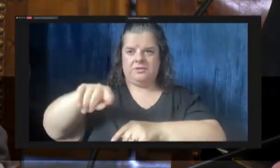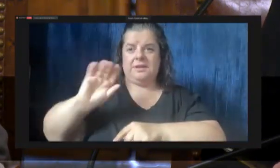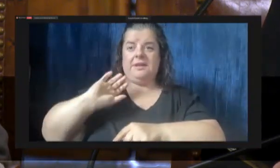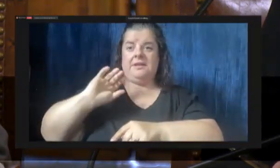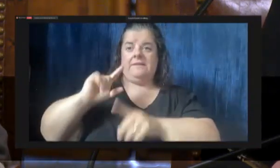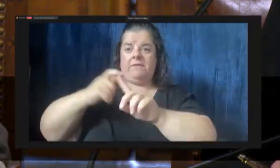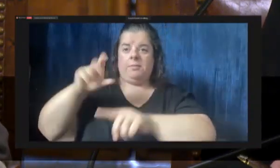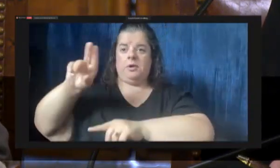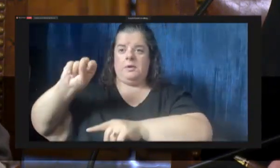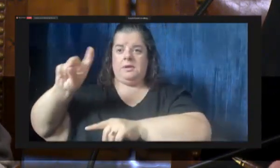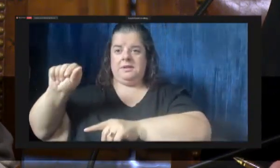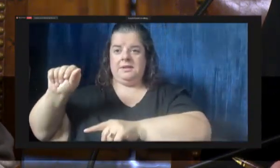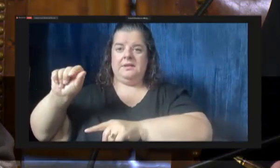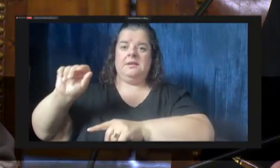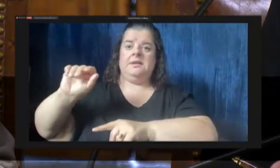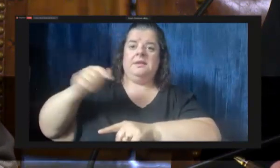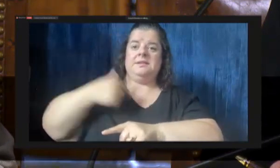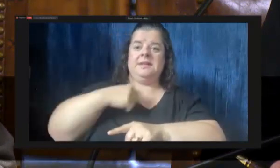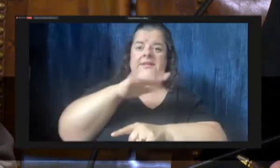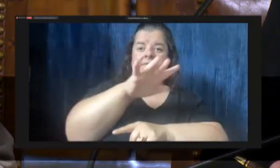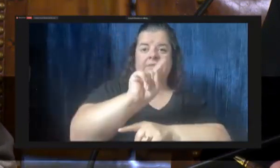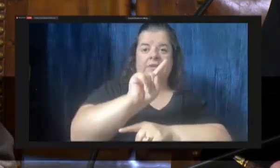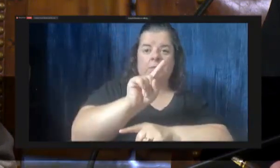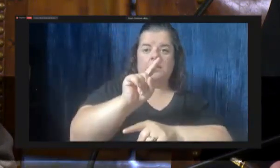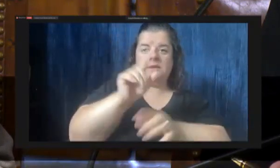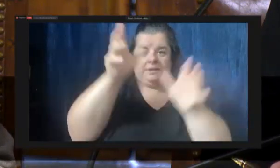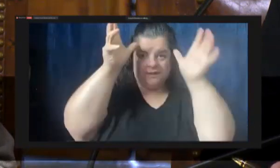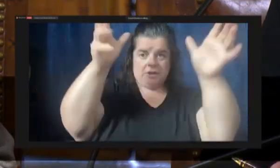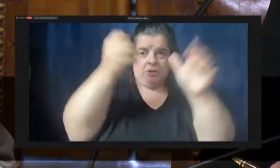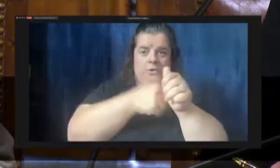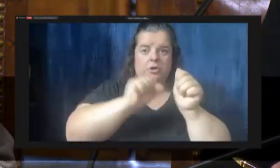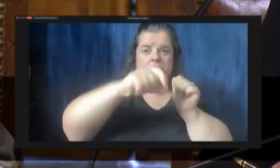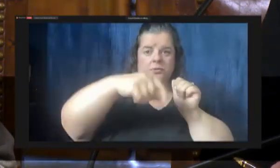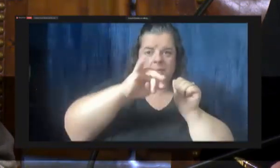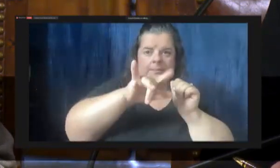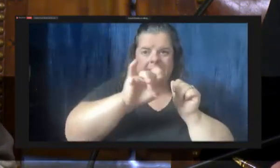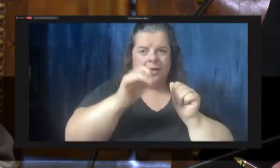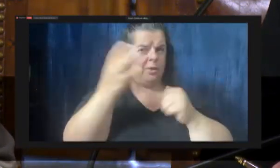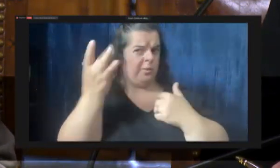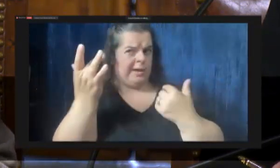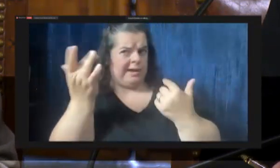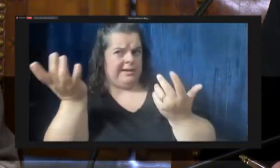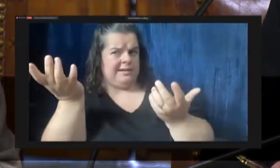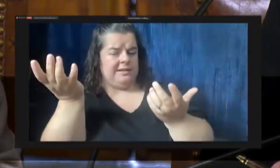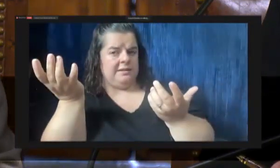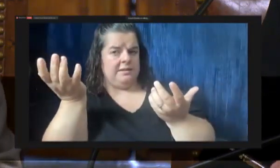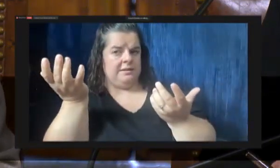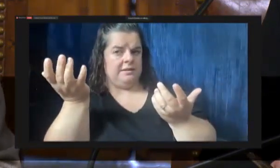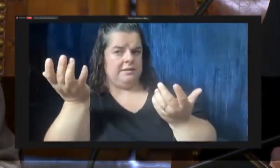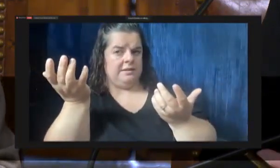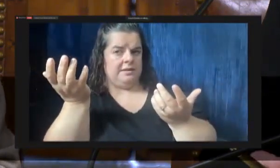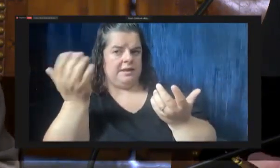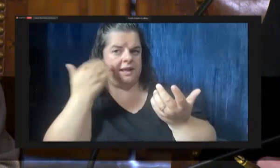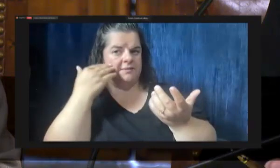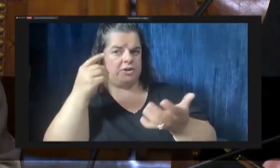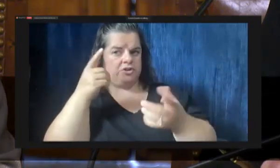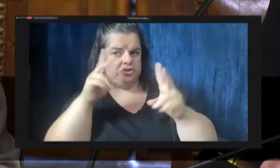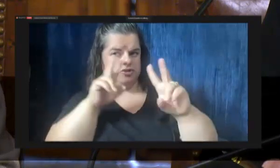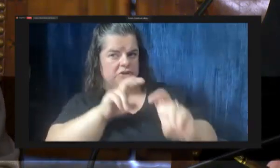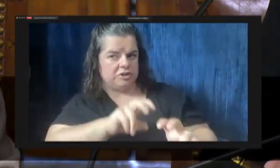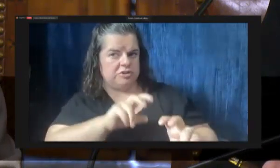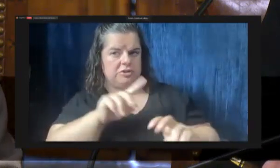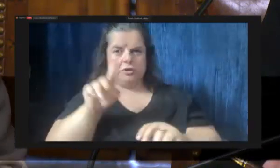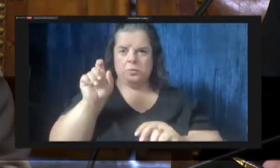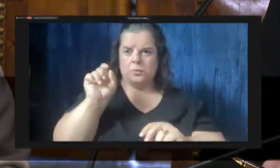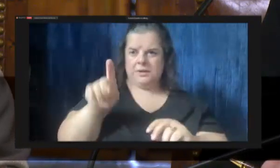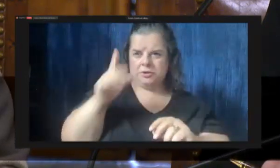at 51 deer per square mile, and I'm curious about why. Was there a study and then it's been questioned or